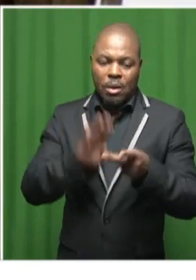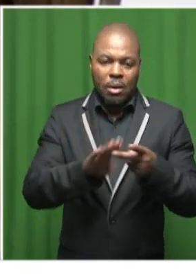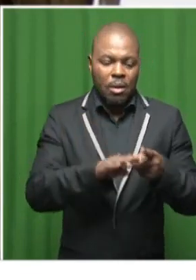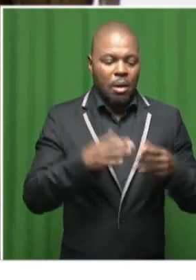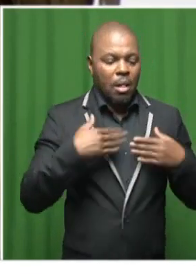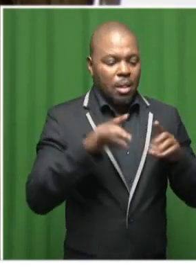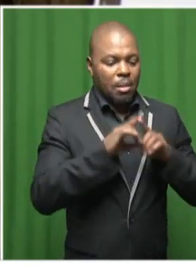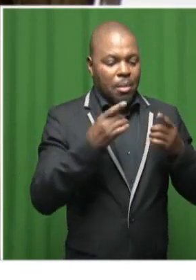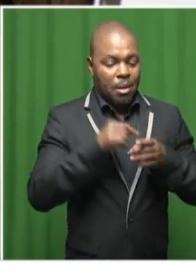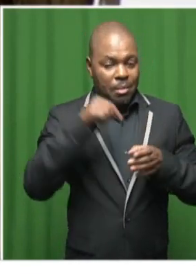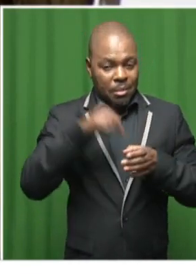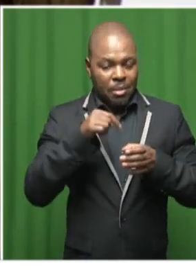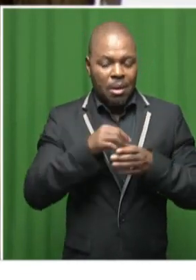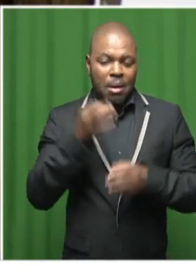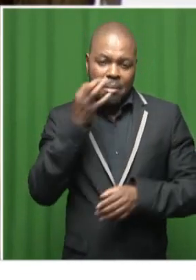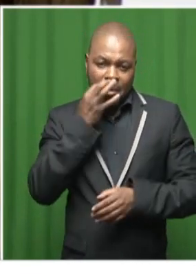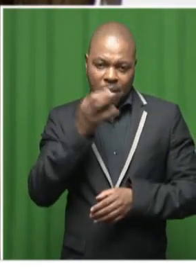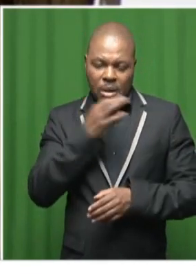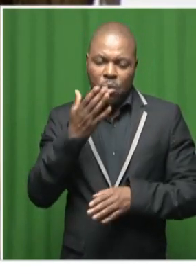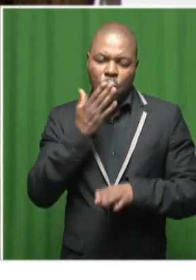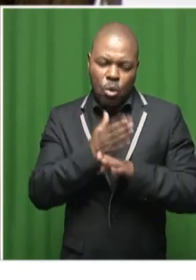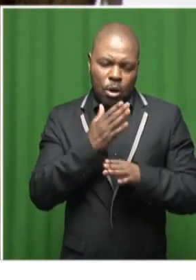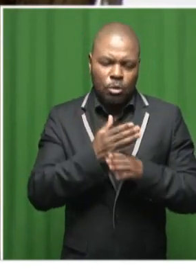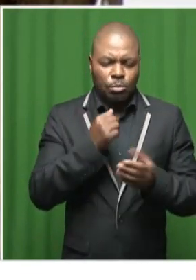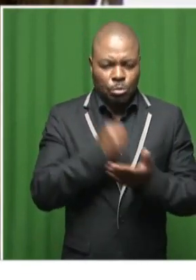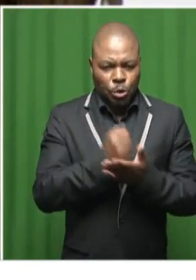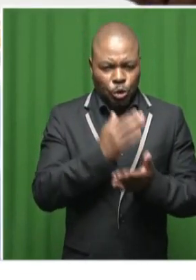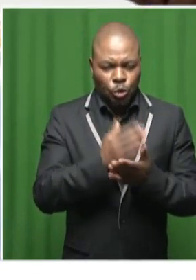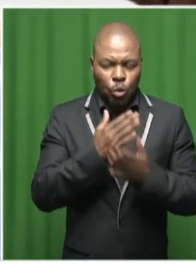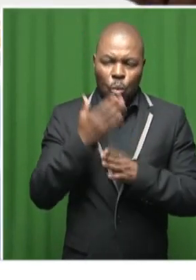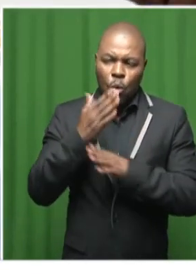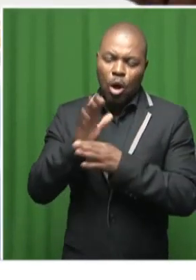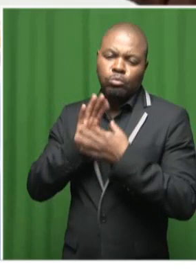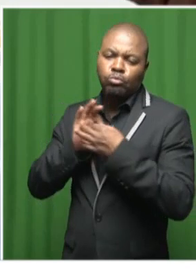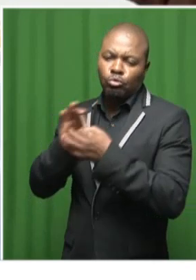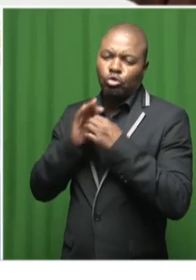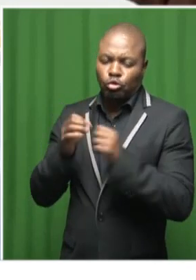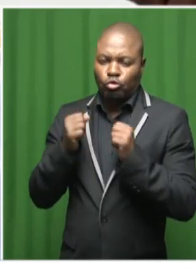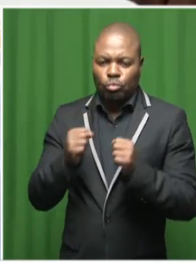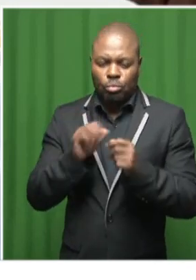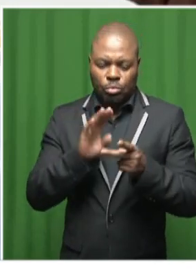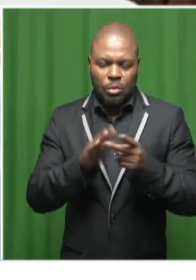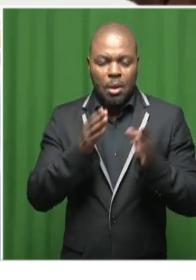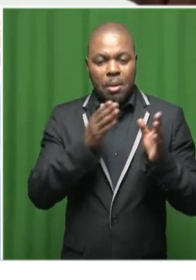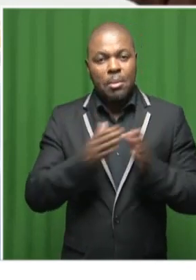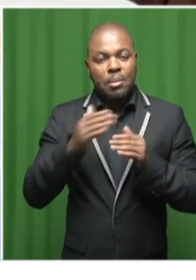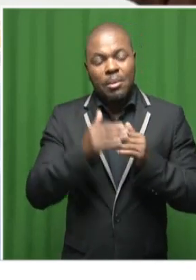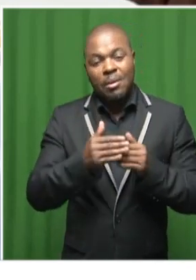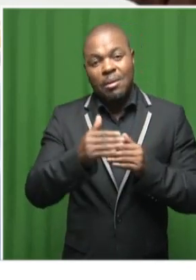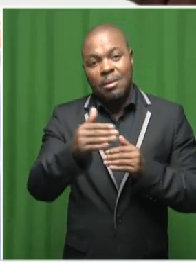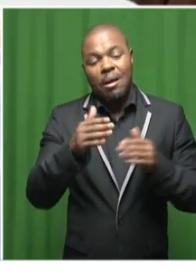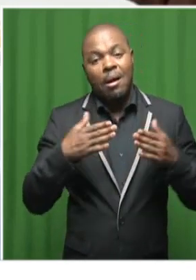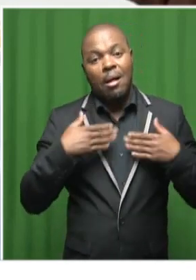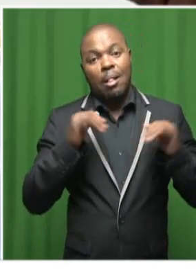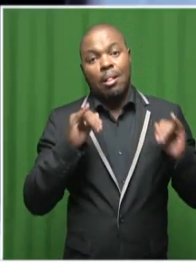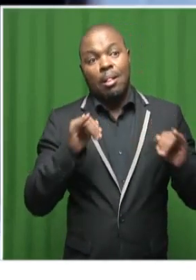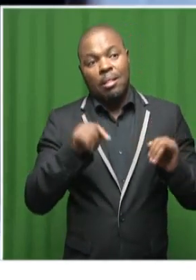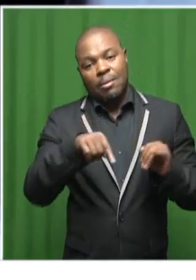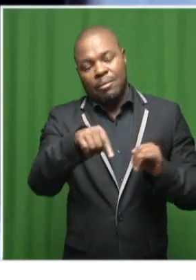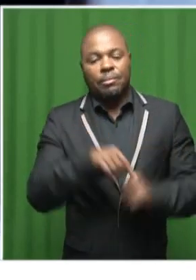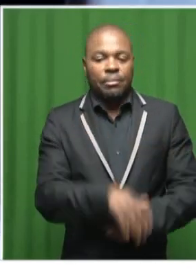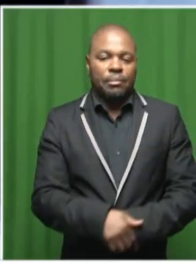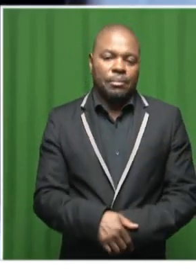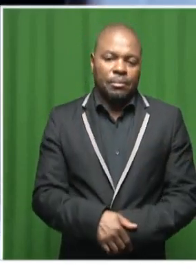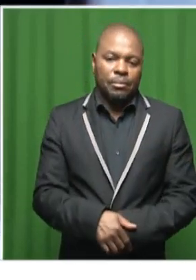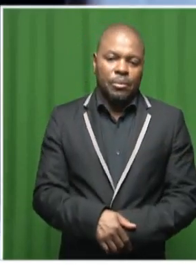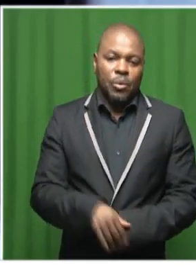Health Department say they are working to strengthen their collaboration to prepare for future health crises.